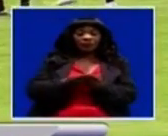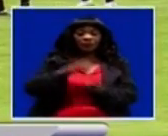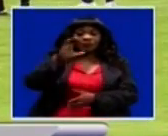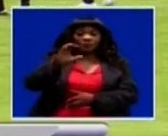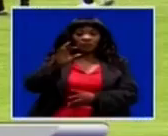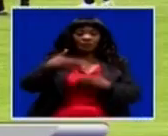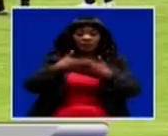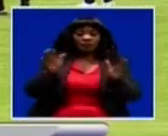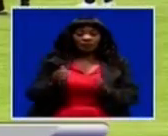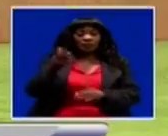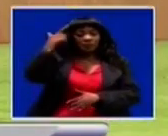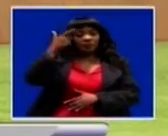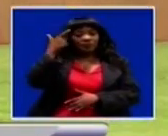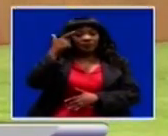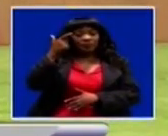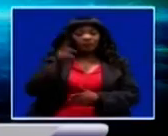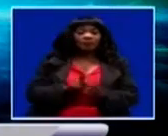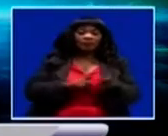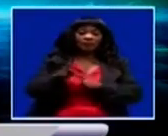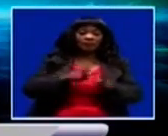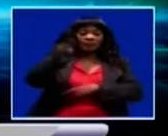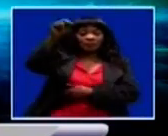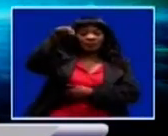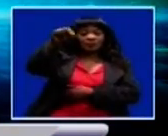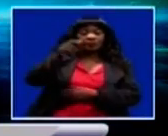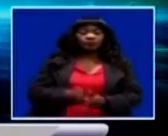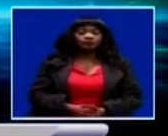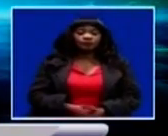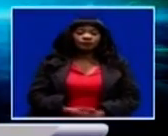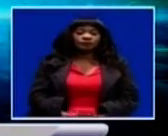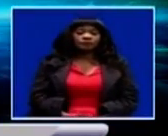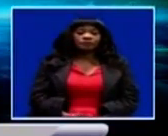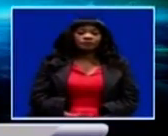opener set for the Levi Mwanawasa Stadium in Ndola.